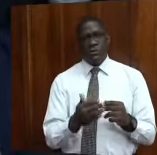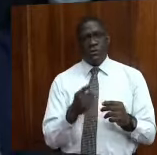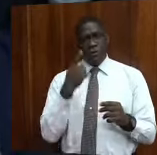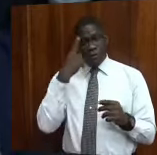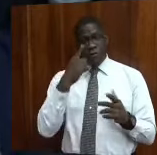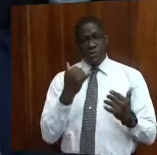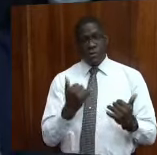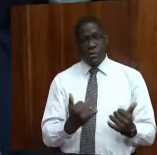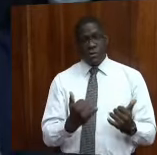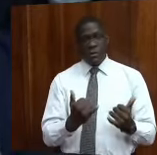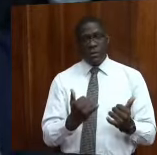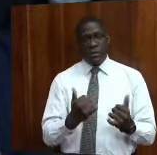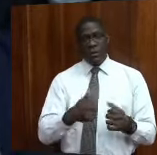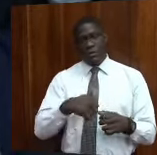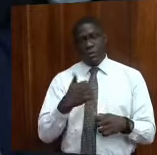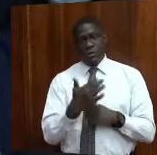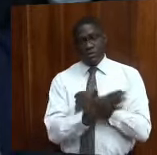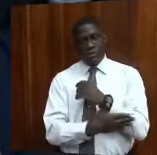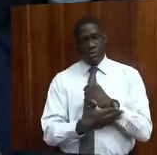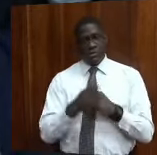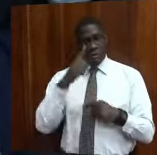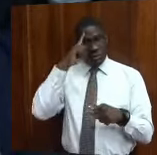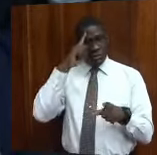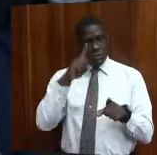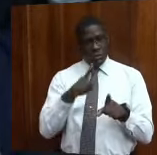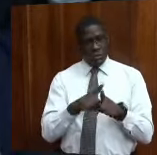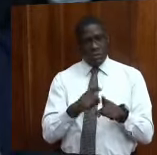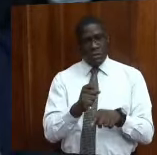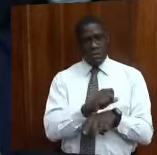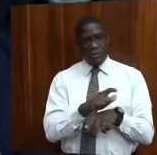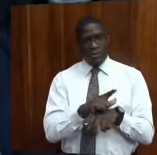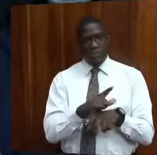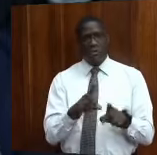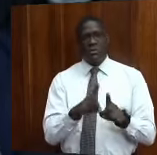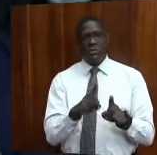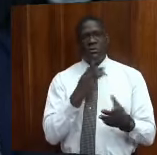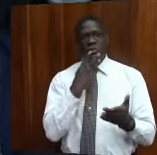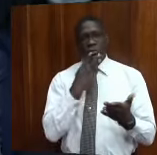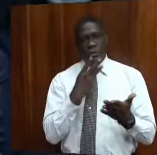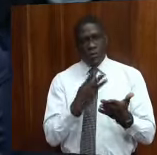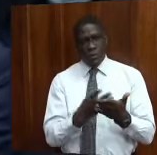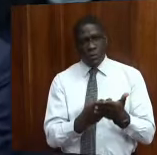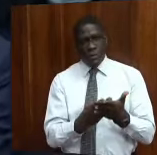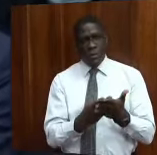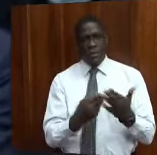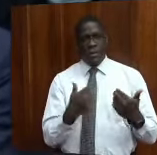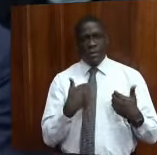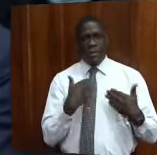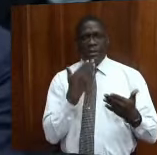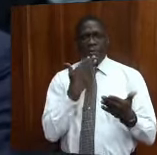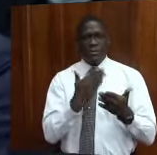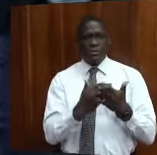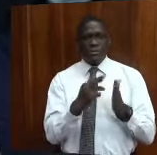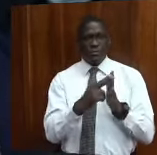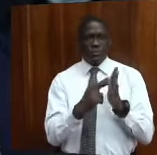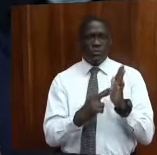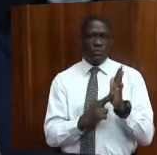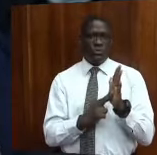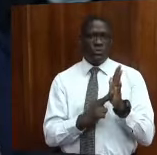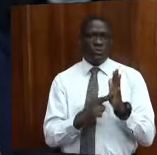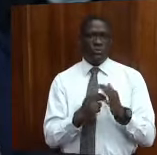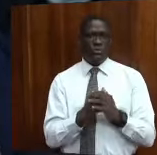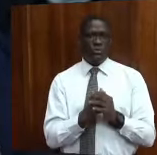signals our firm commitment to compliance with international tax standards. Mr. Speaker, as you know, the European Union